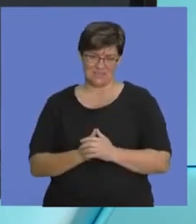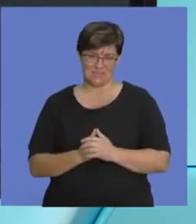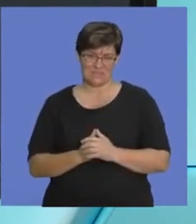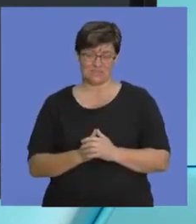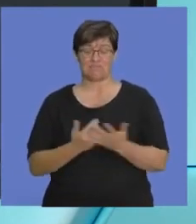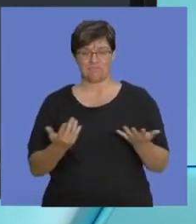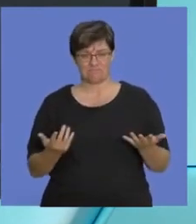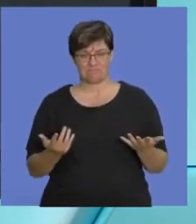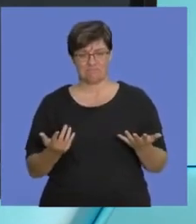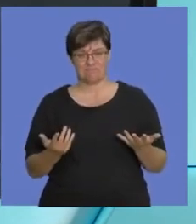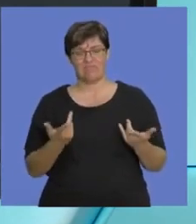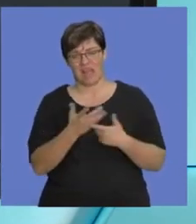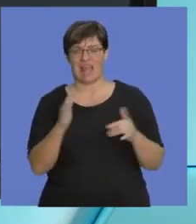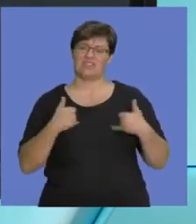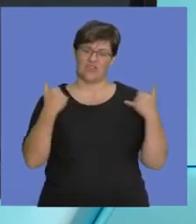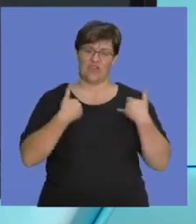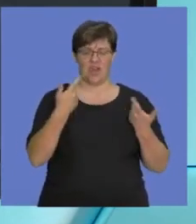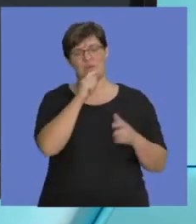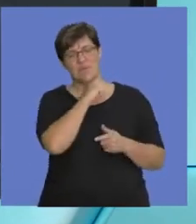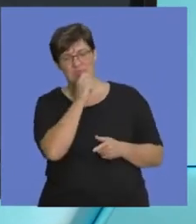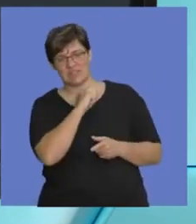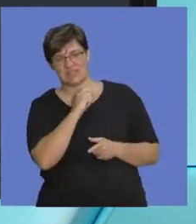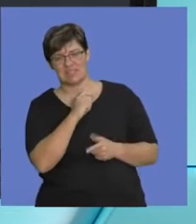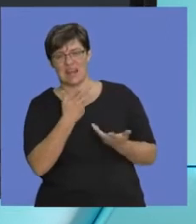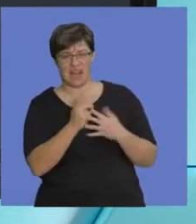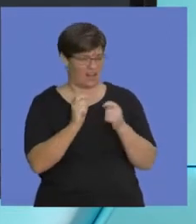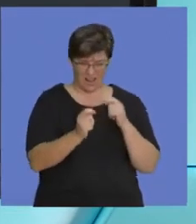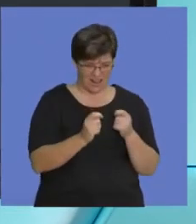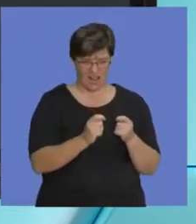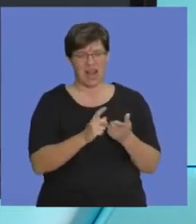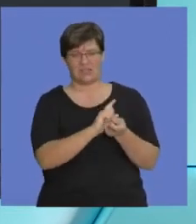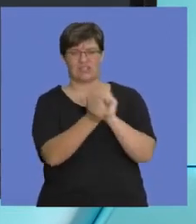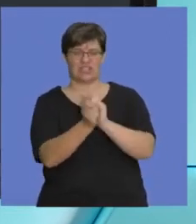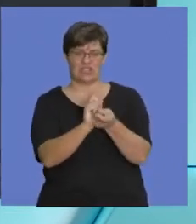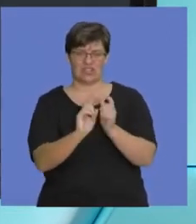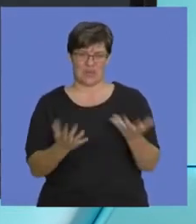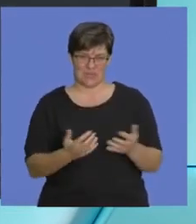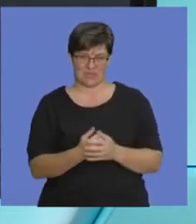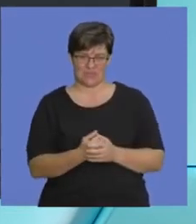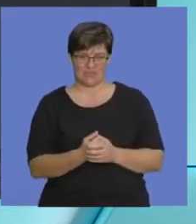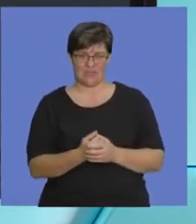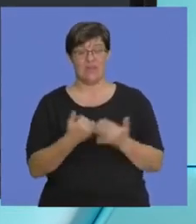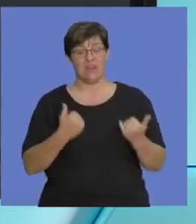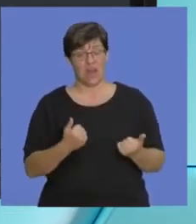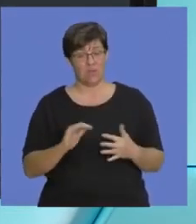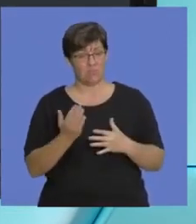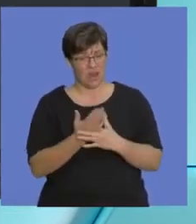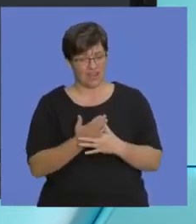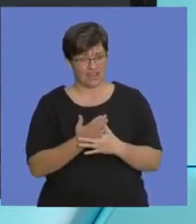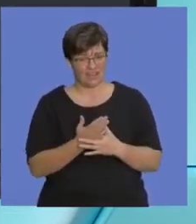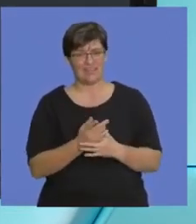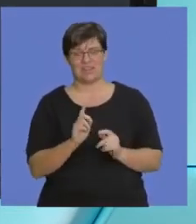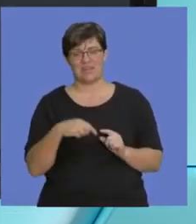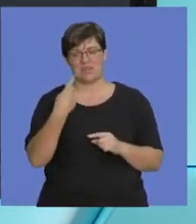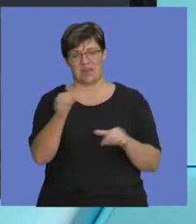less than that. But then it is all in the fun of using it when you are just getting it at that time. Guys, that's all from